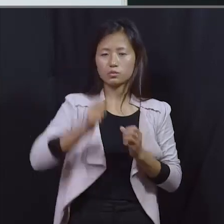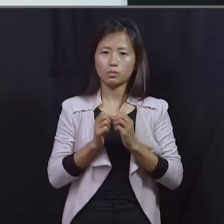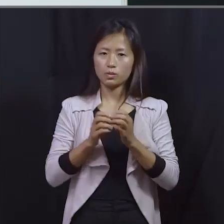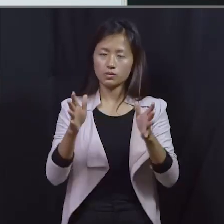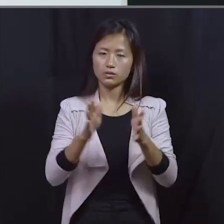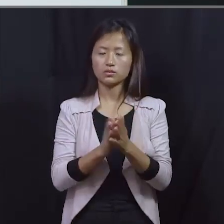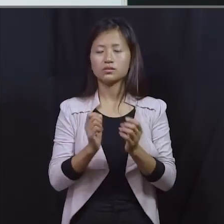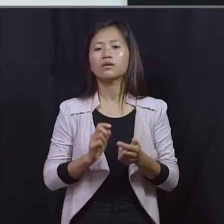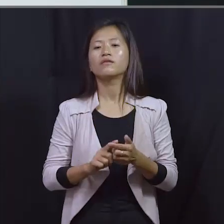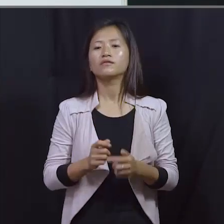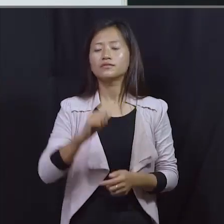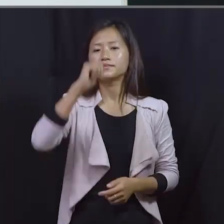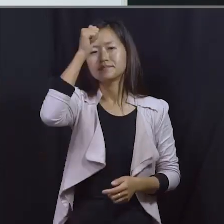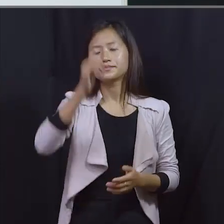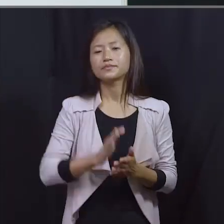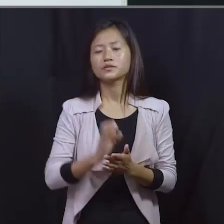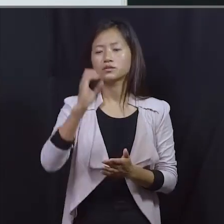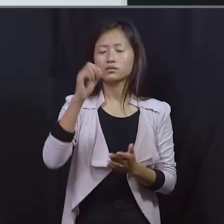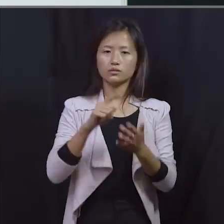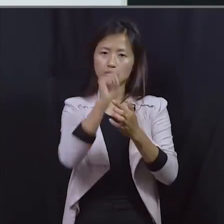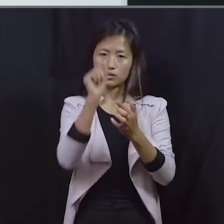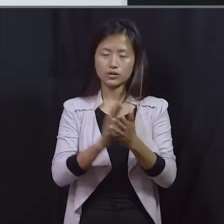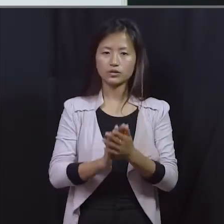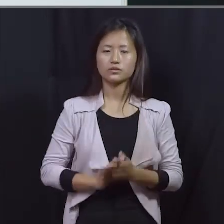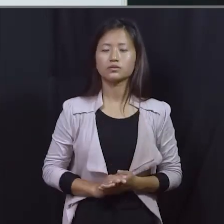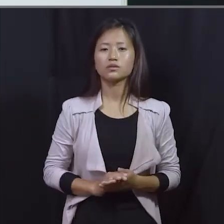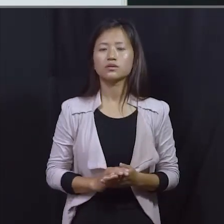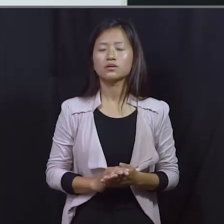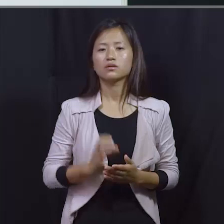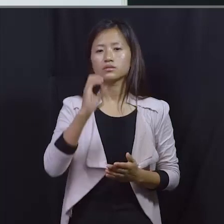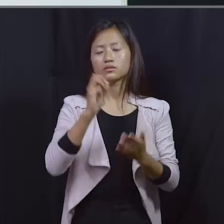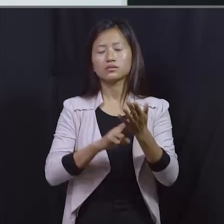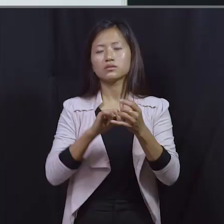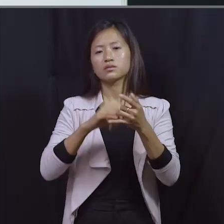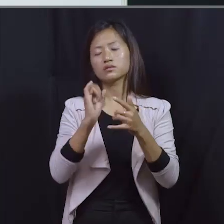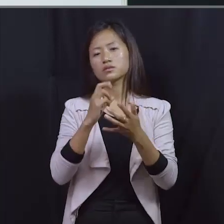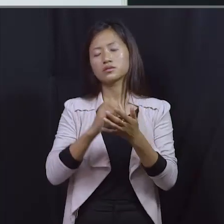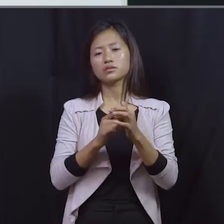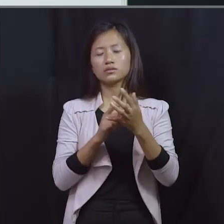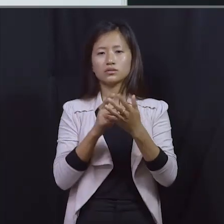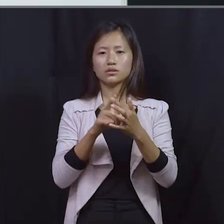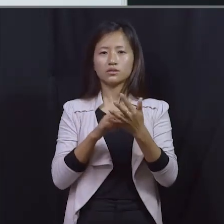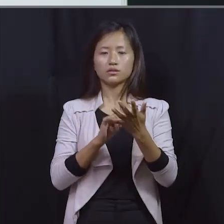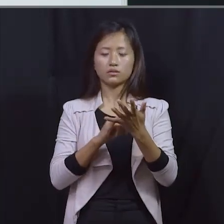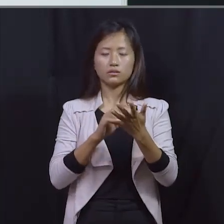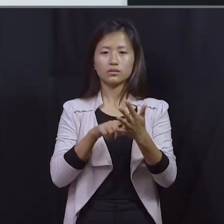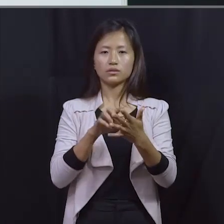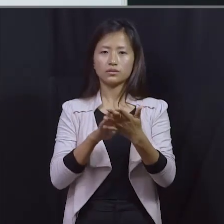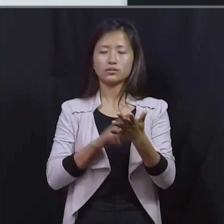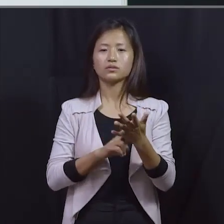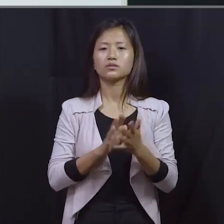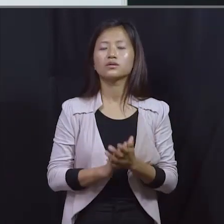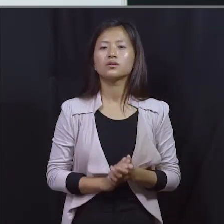look at the quotation, the first evil consequences of British rule was the economic exploitation of